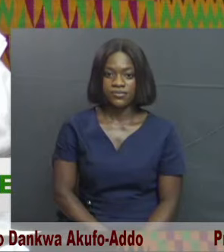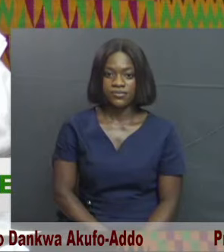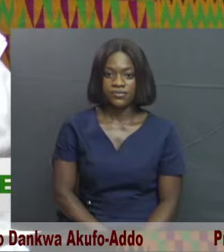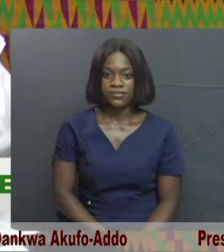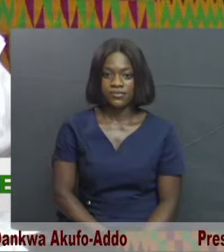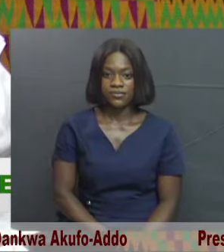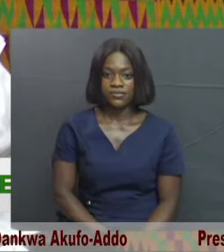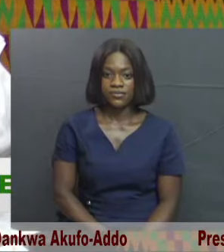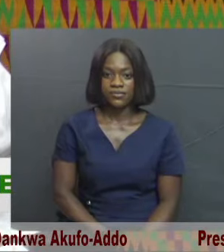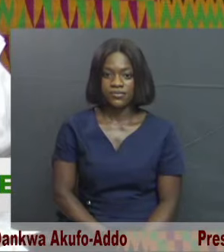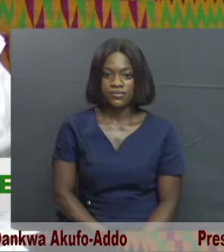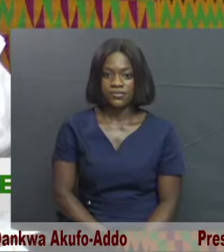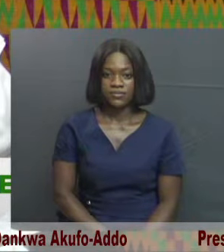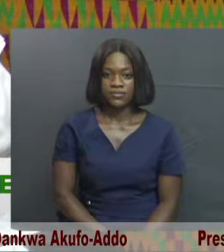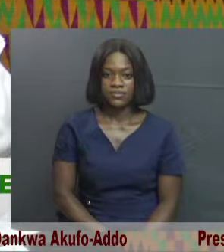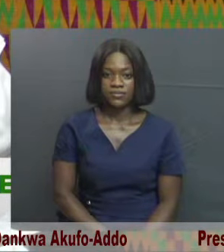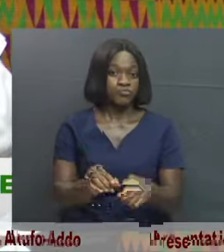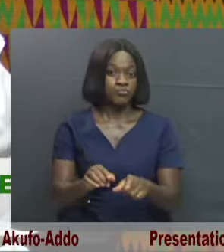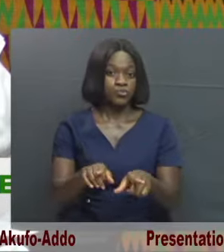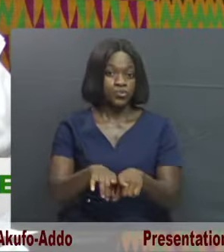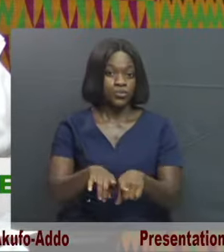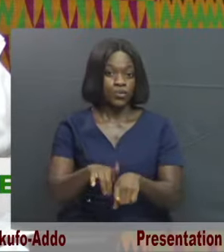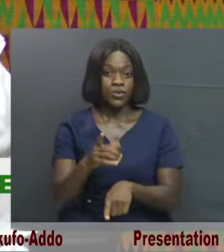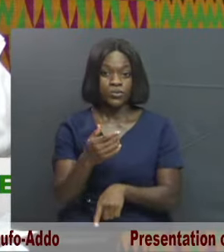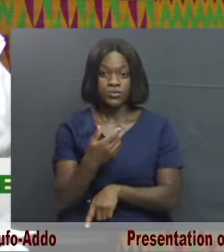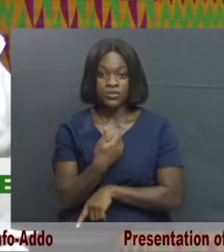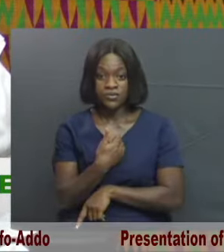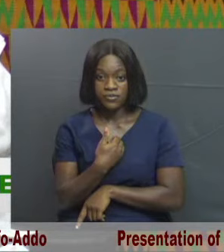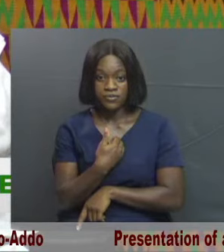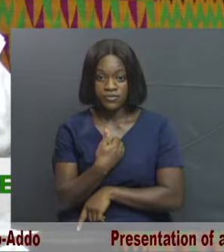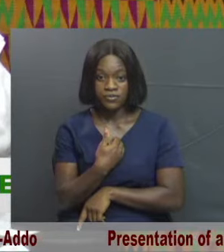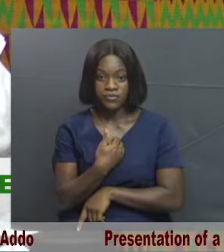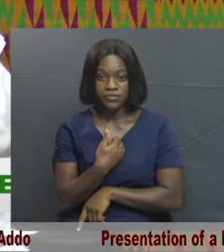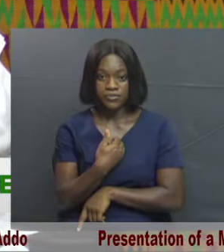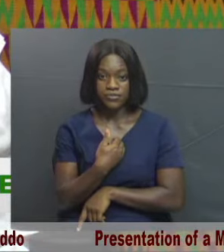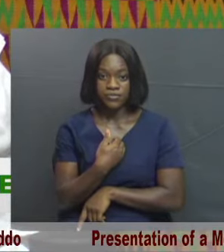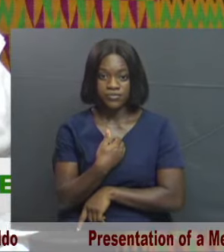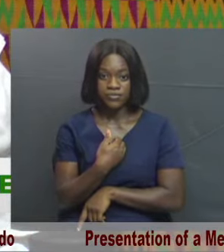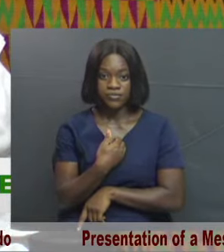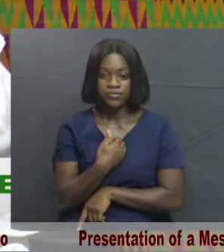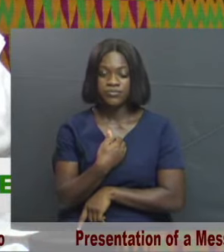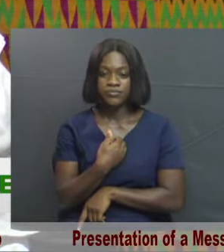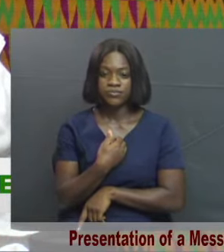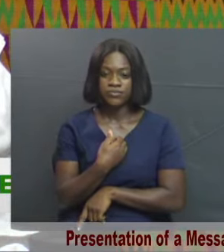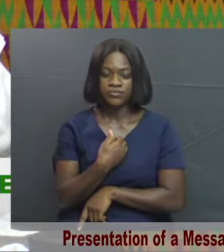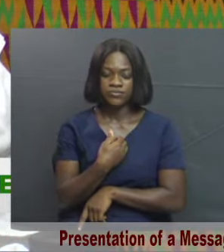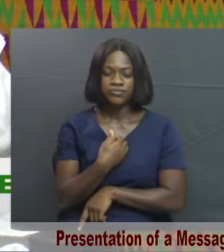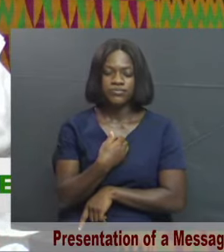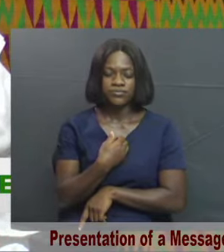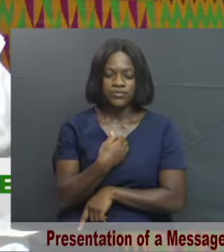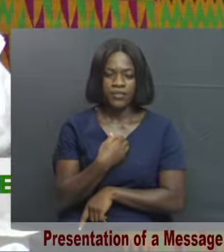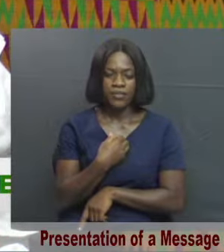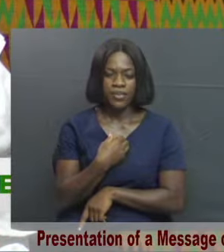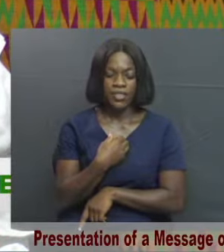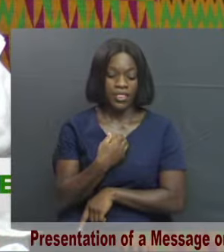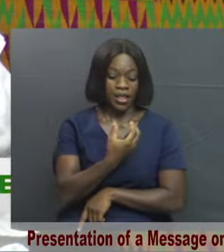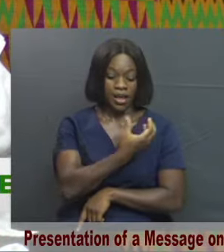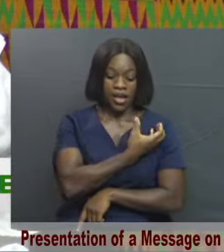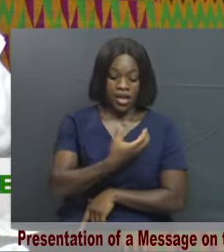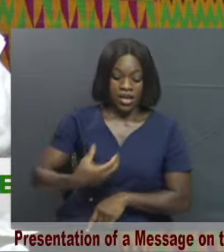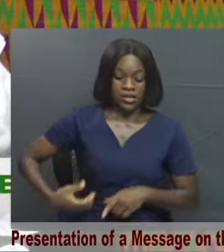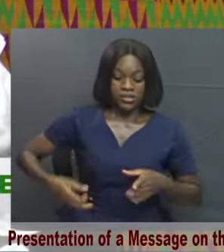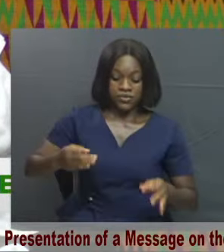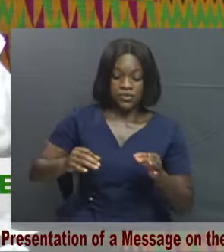toku we have the Beloved spouse of the chief jce